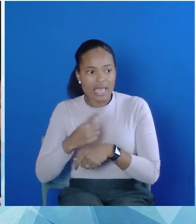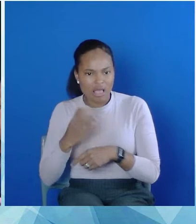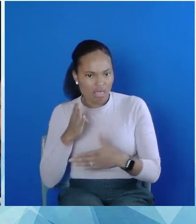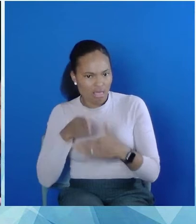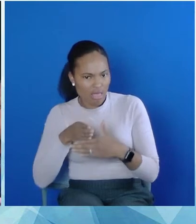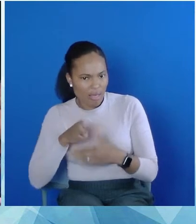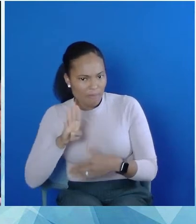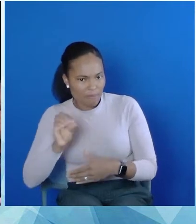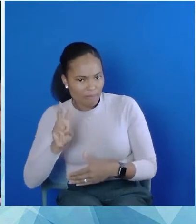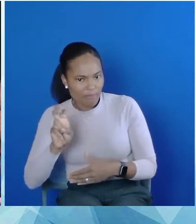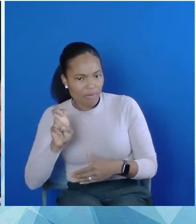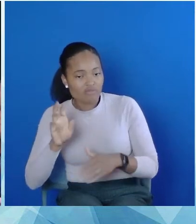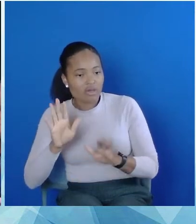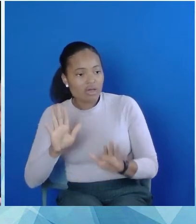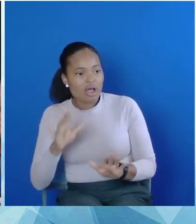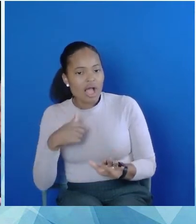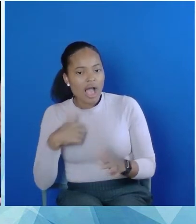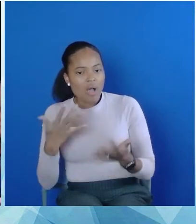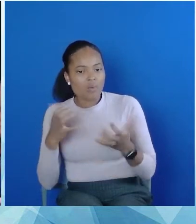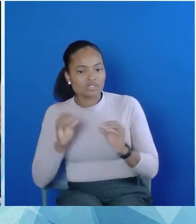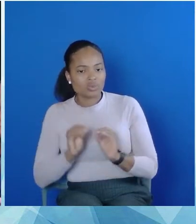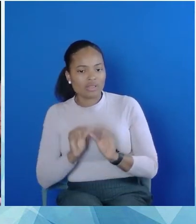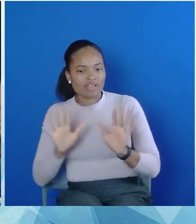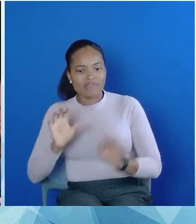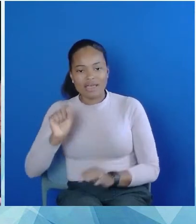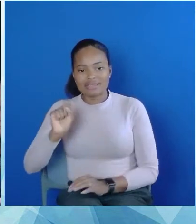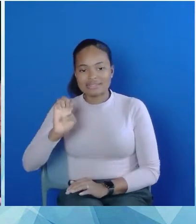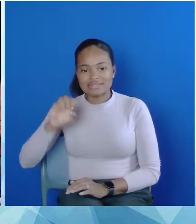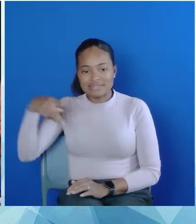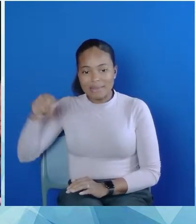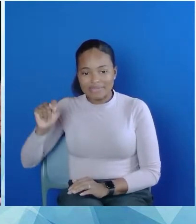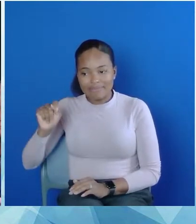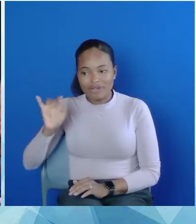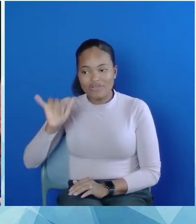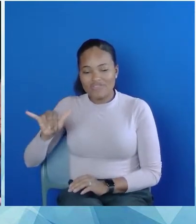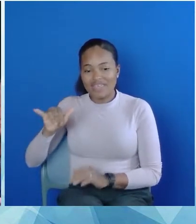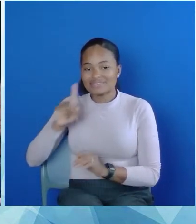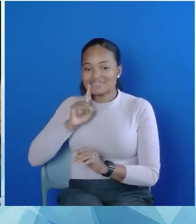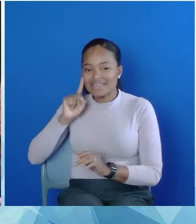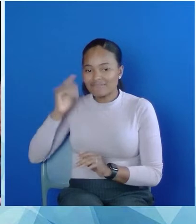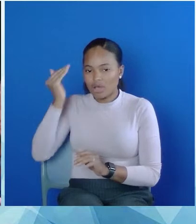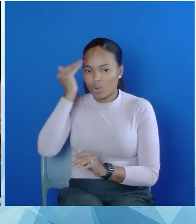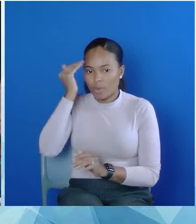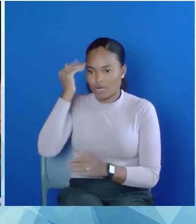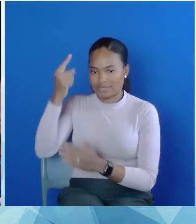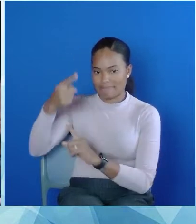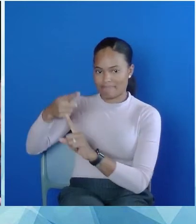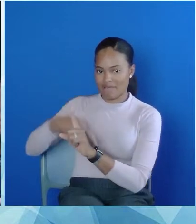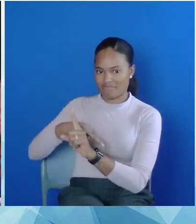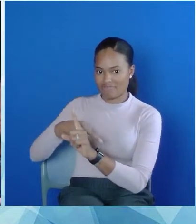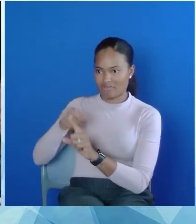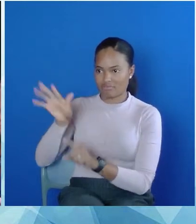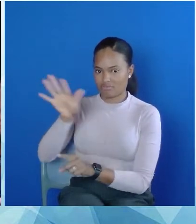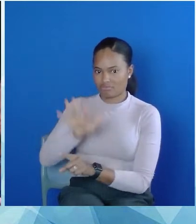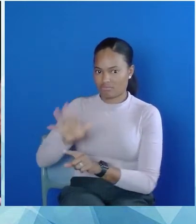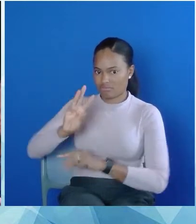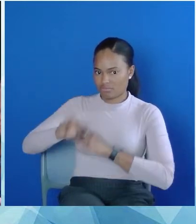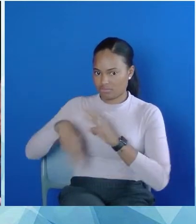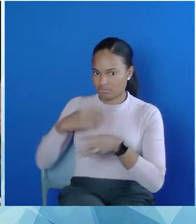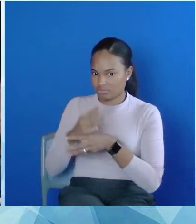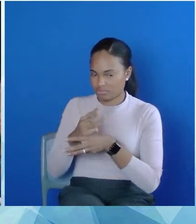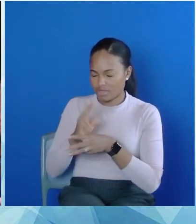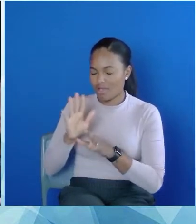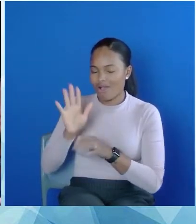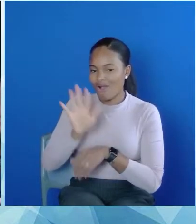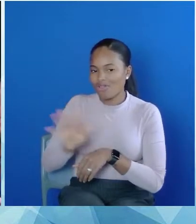something else. September is typically considered Deaf Awareness Month. nationally.